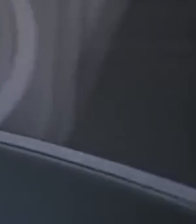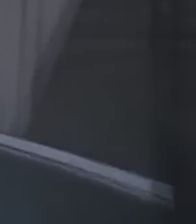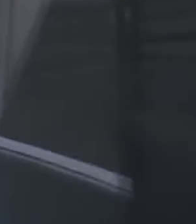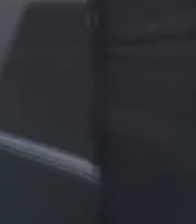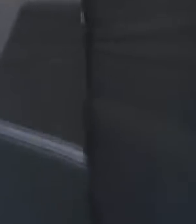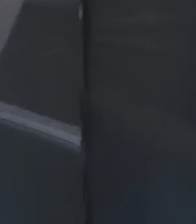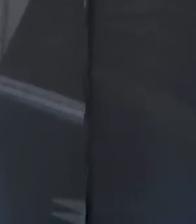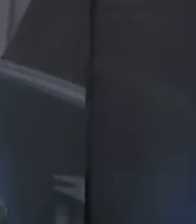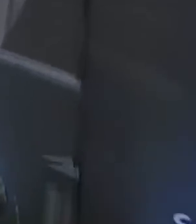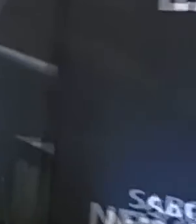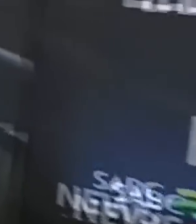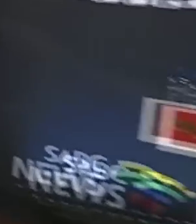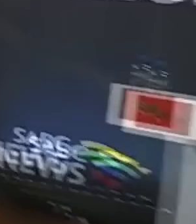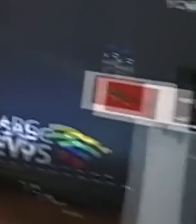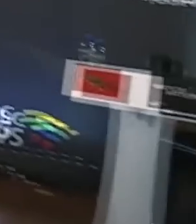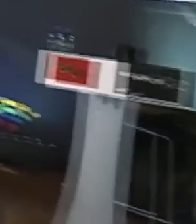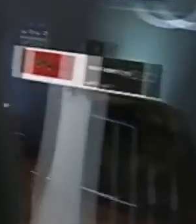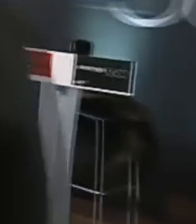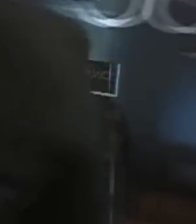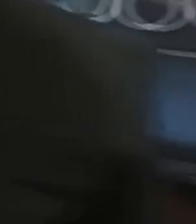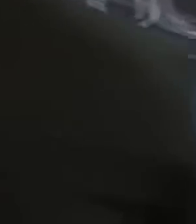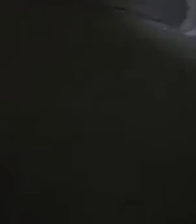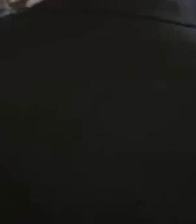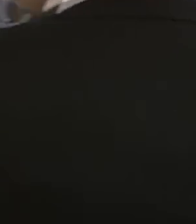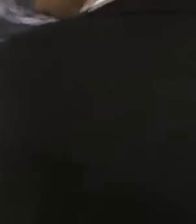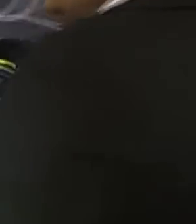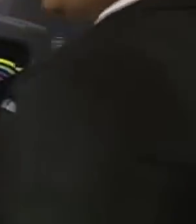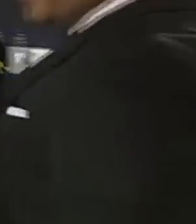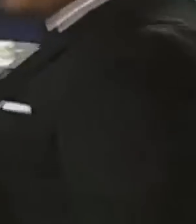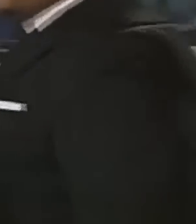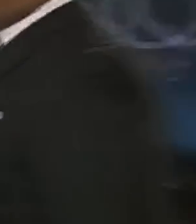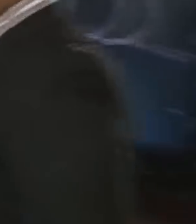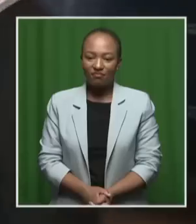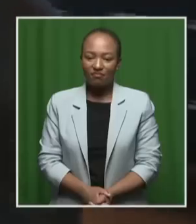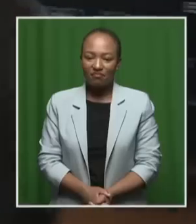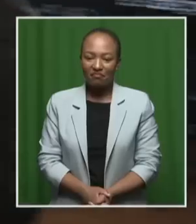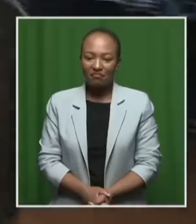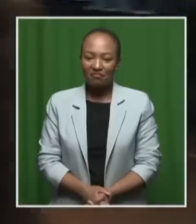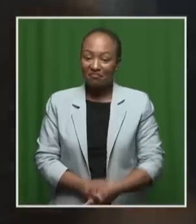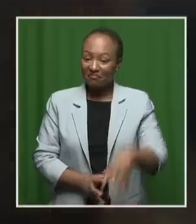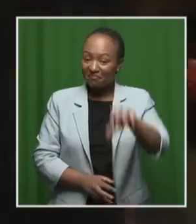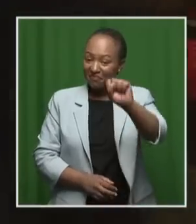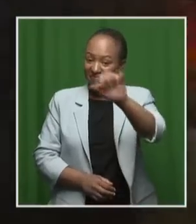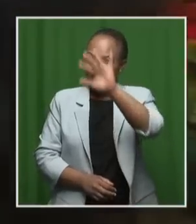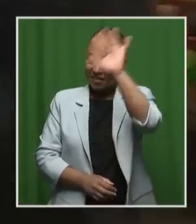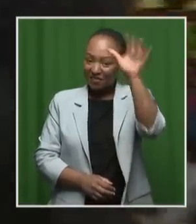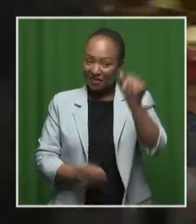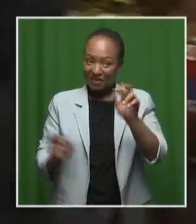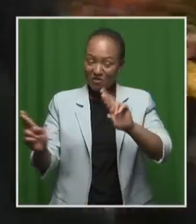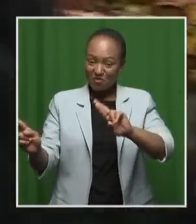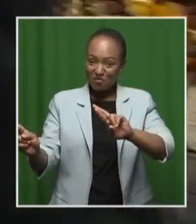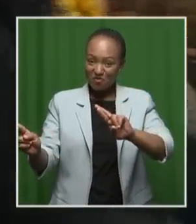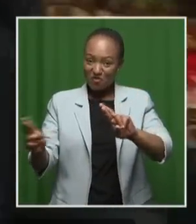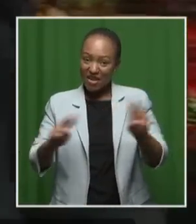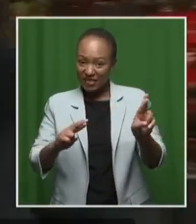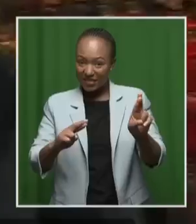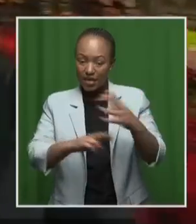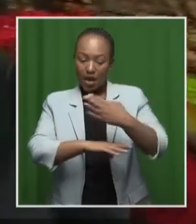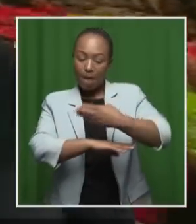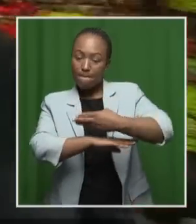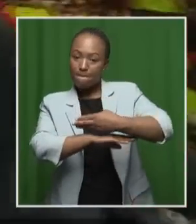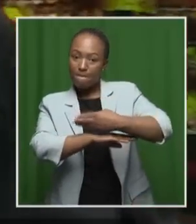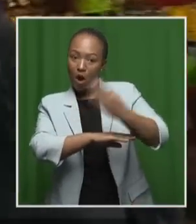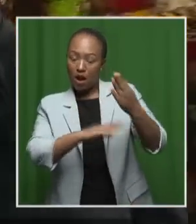Well, is South Africa ready for a borderless continent? That is indeed the big question, so let's get to